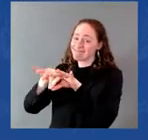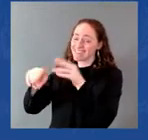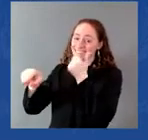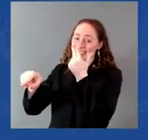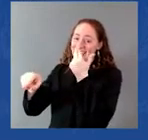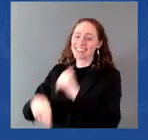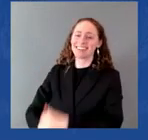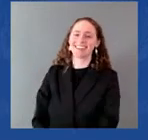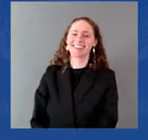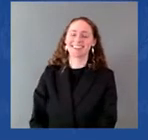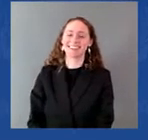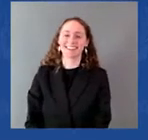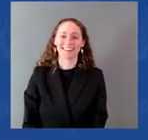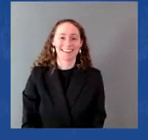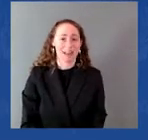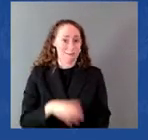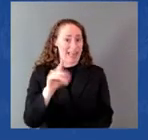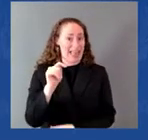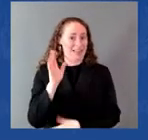You'd all be in jail.